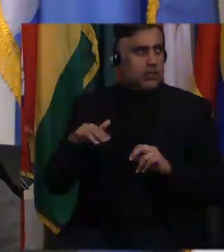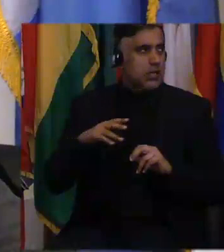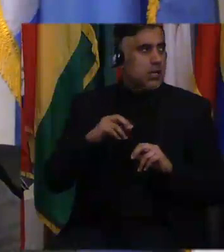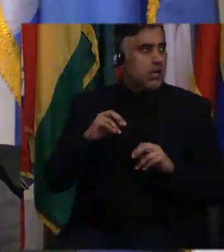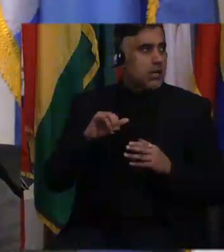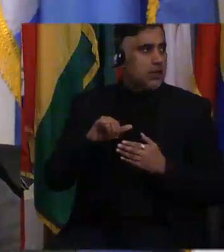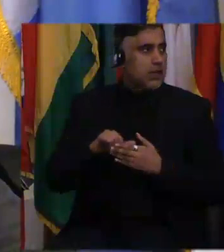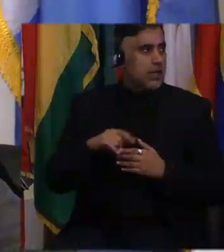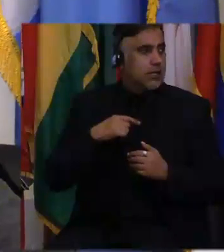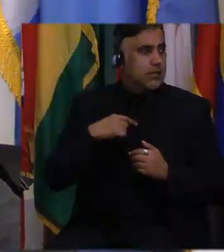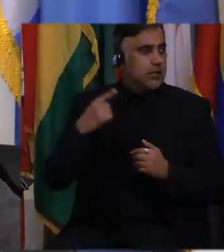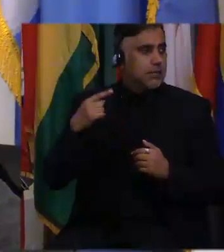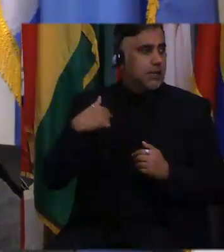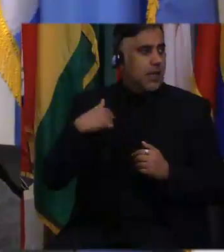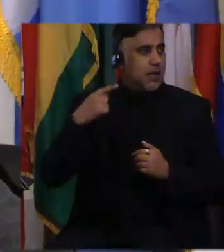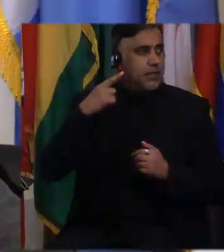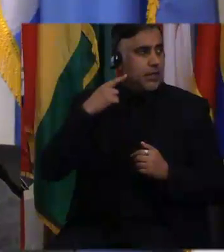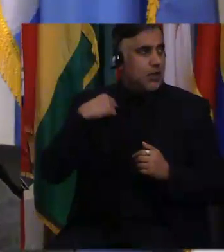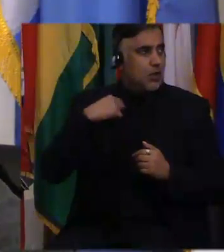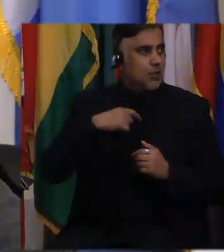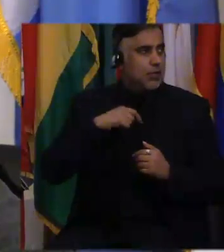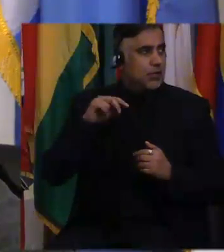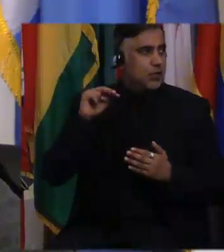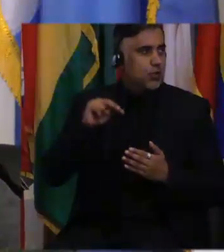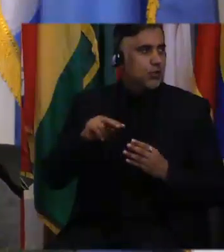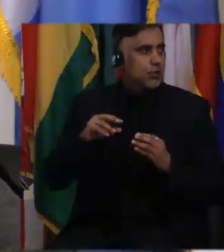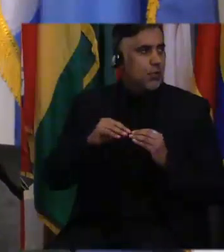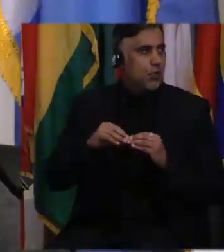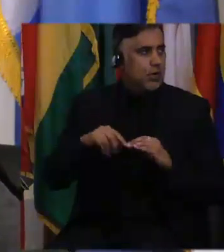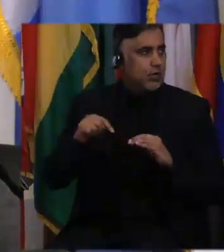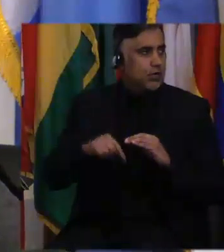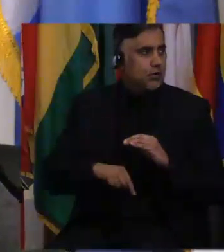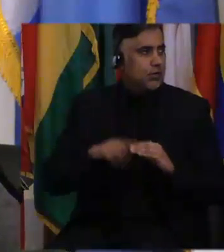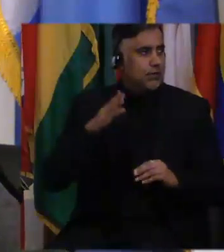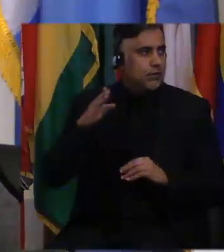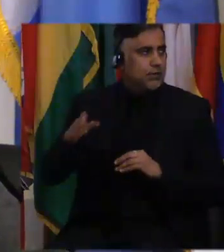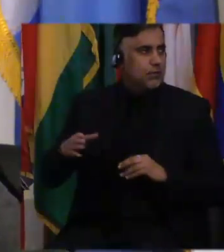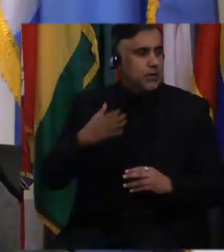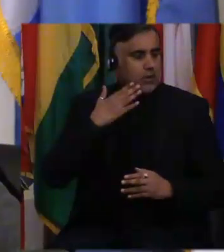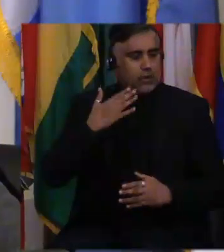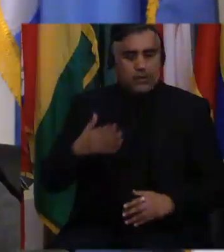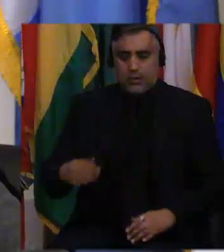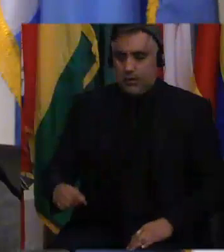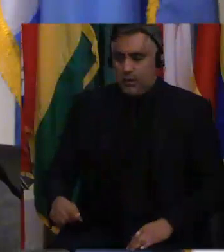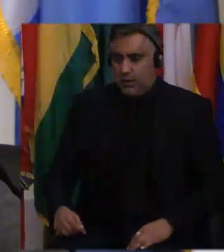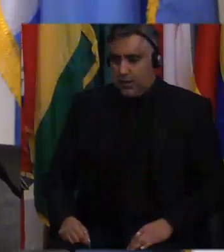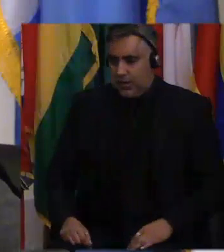and that is something that I think we need to look more into in the future. Thank you.